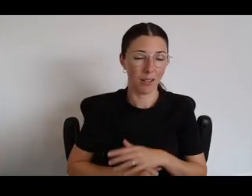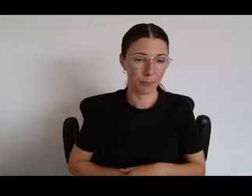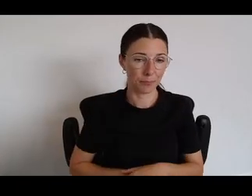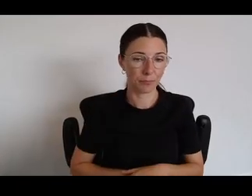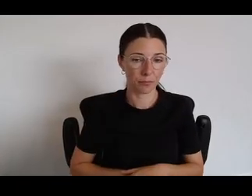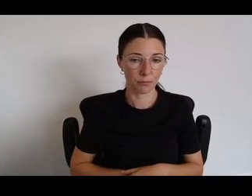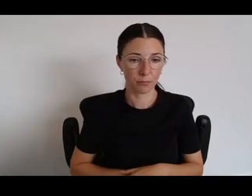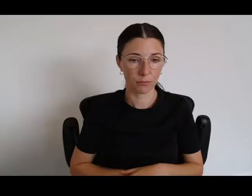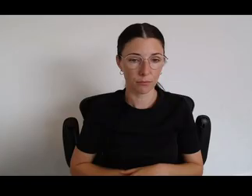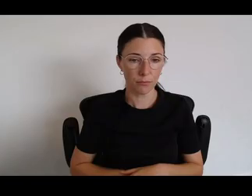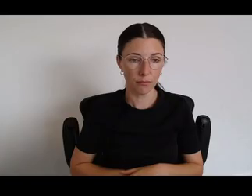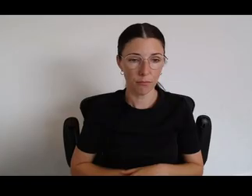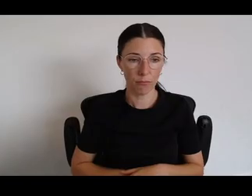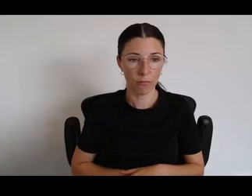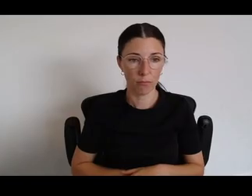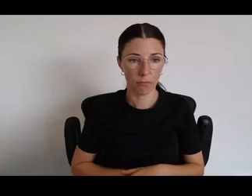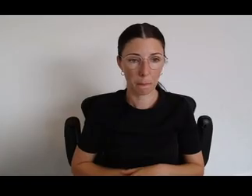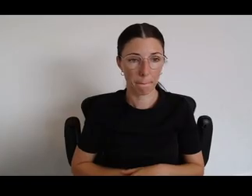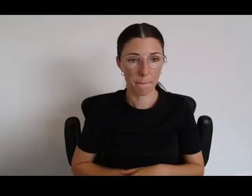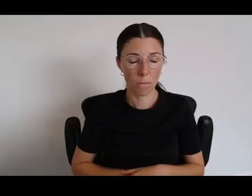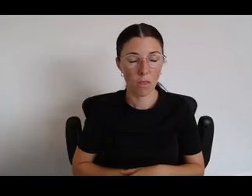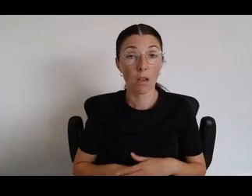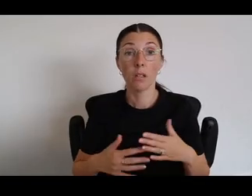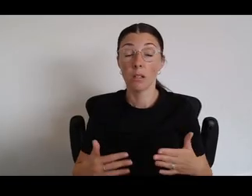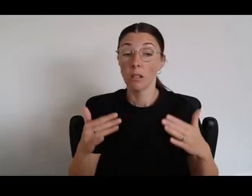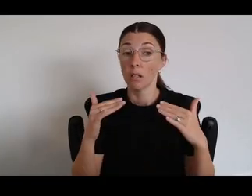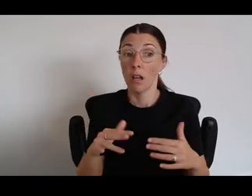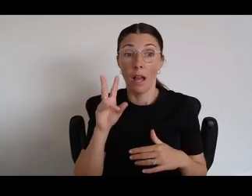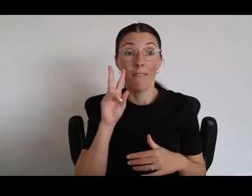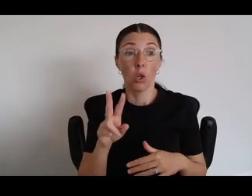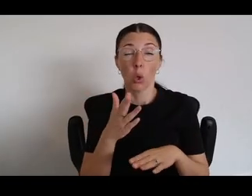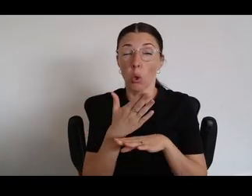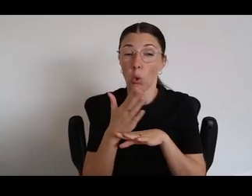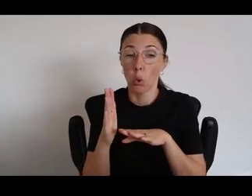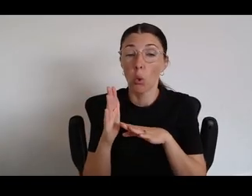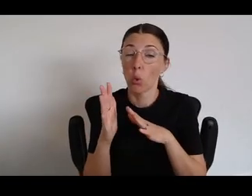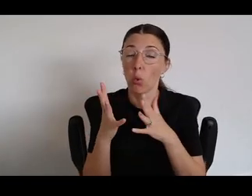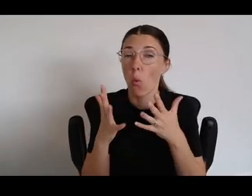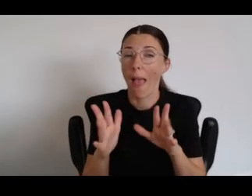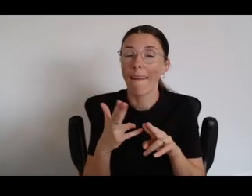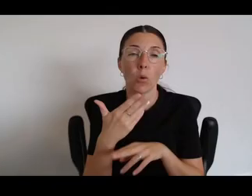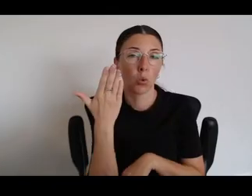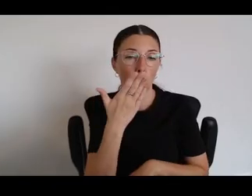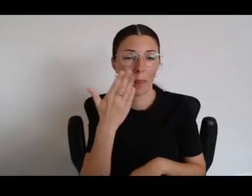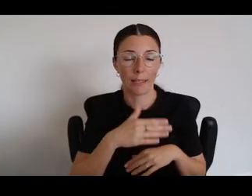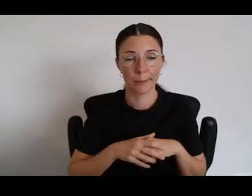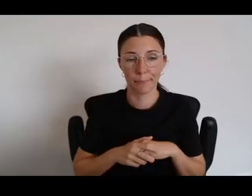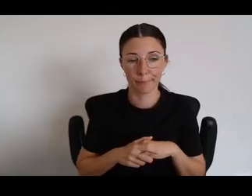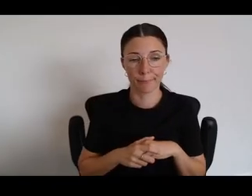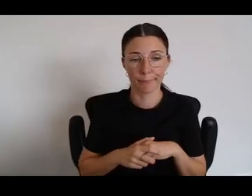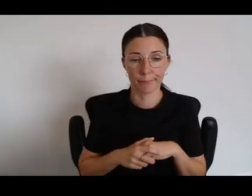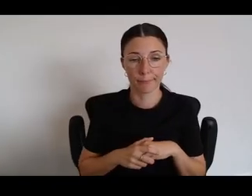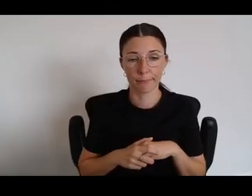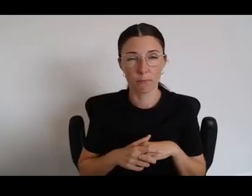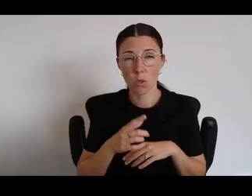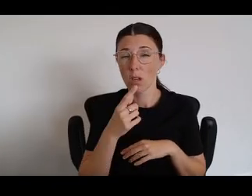So let's take a look at the new paradigm of schooling. And you know, if there's one or two things that I want you